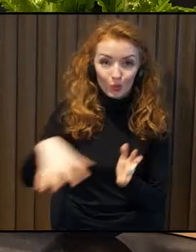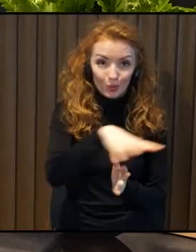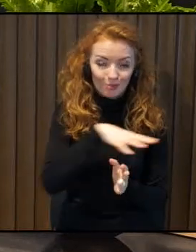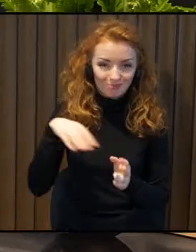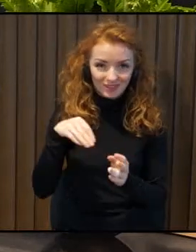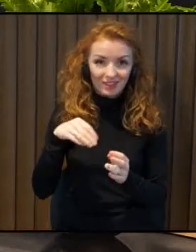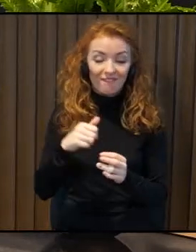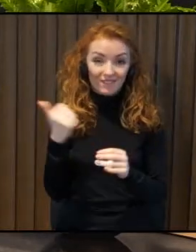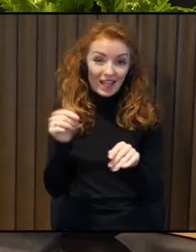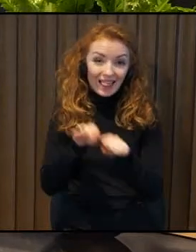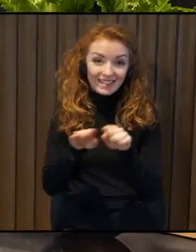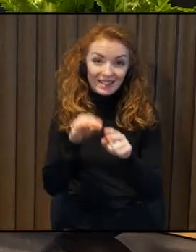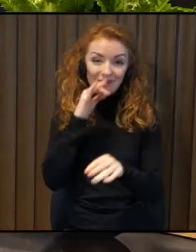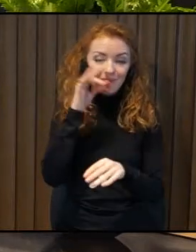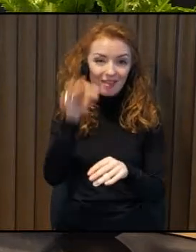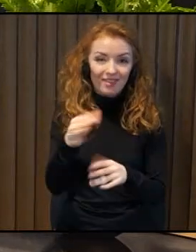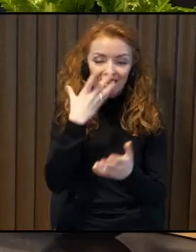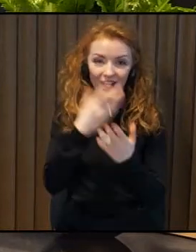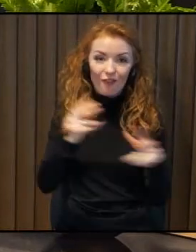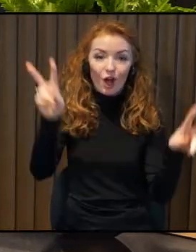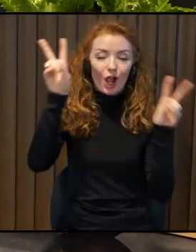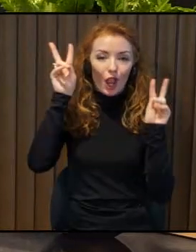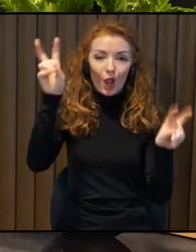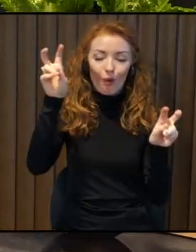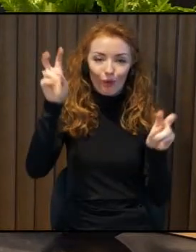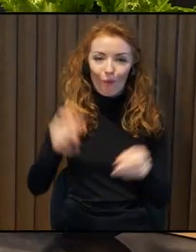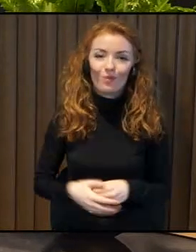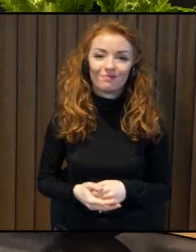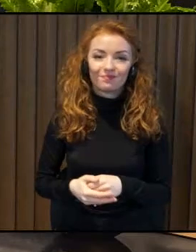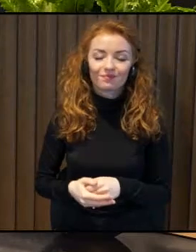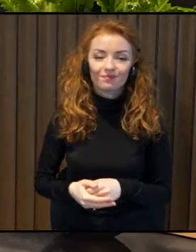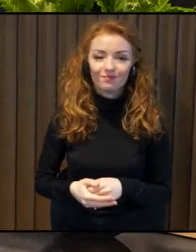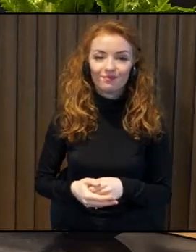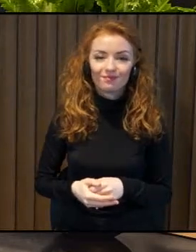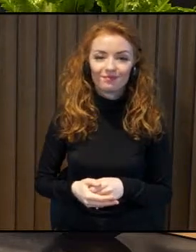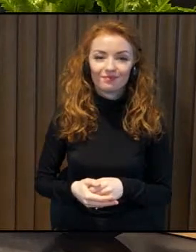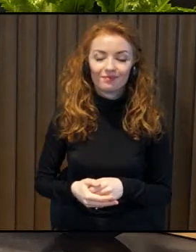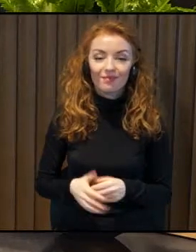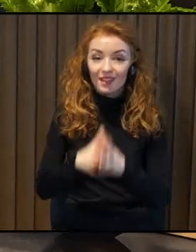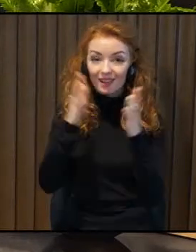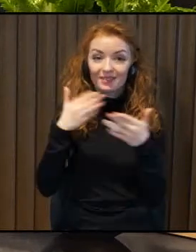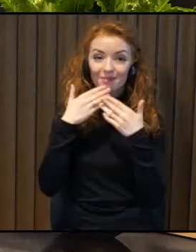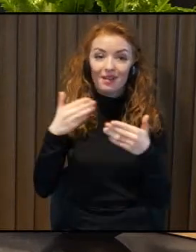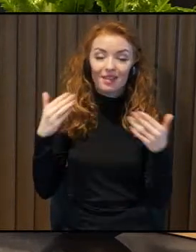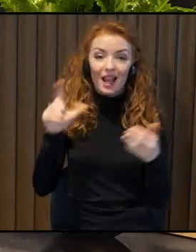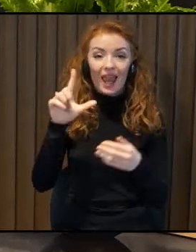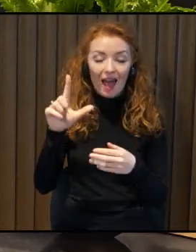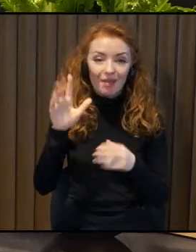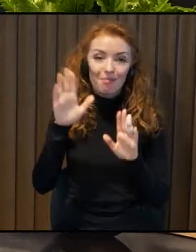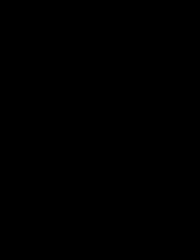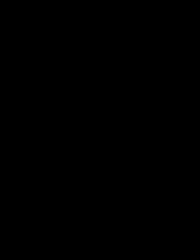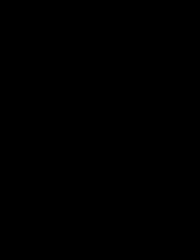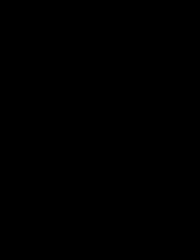nothing about us without us. And so they have said the same in their slogan. So thank you